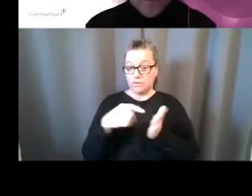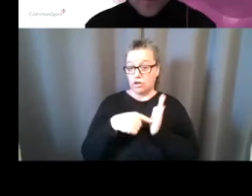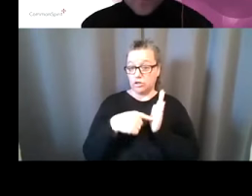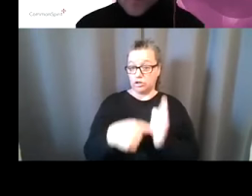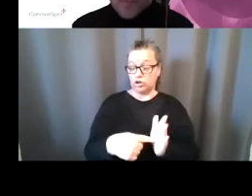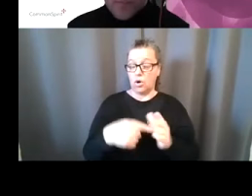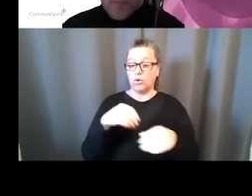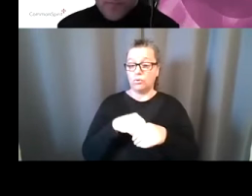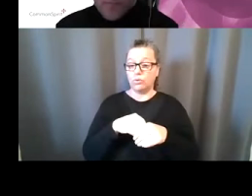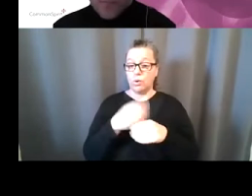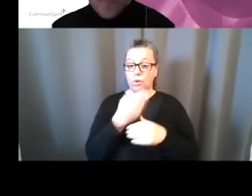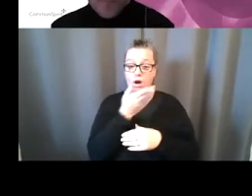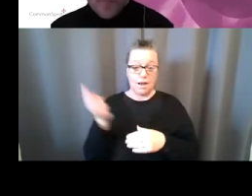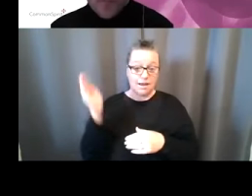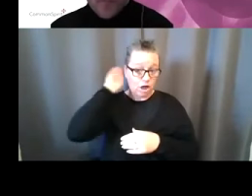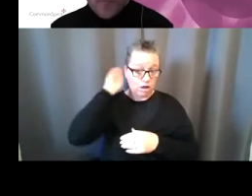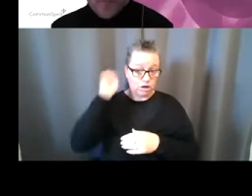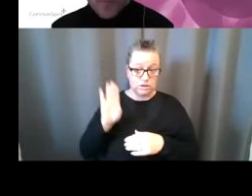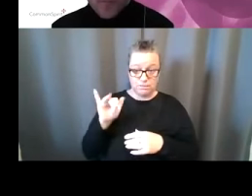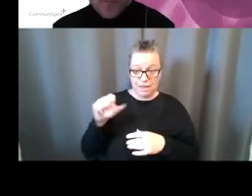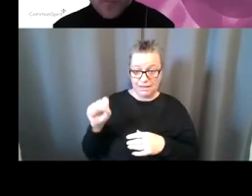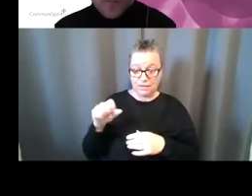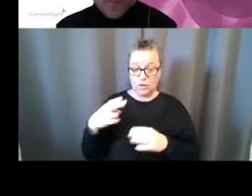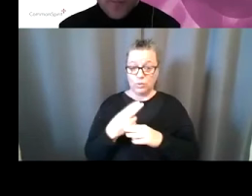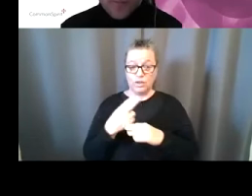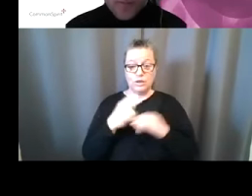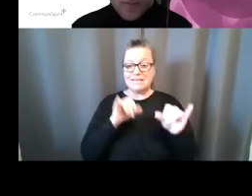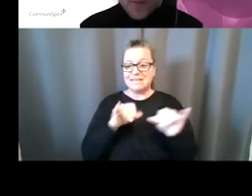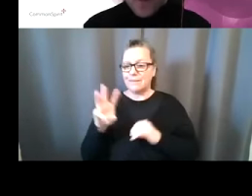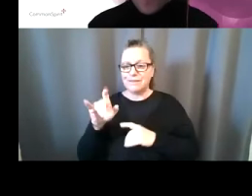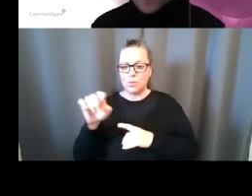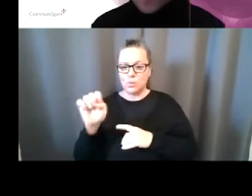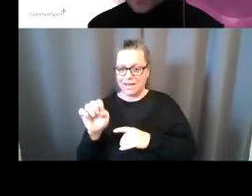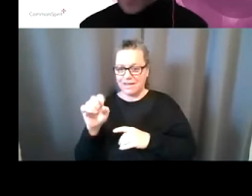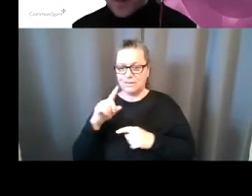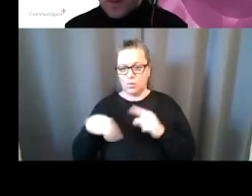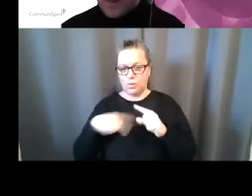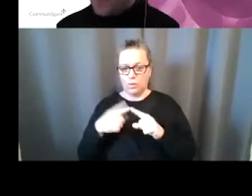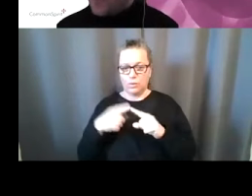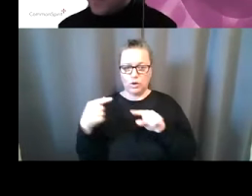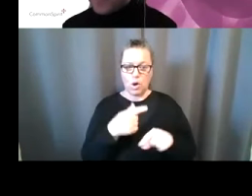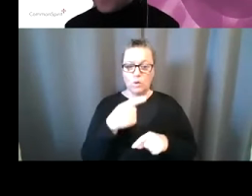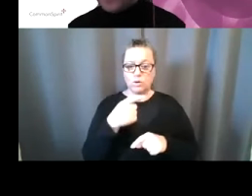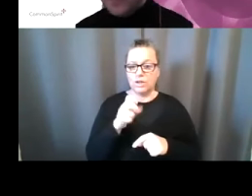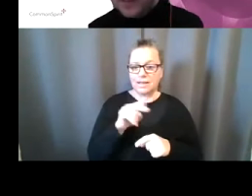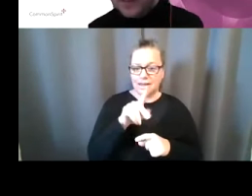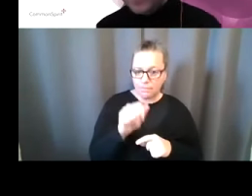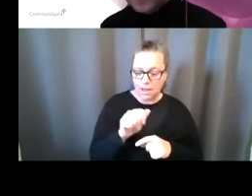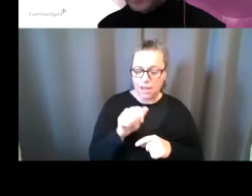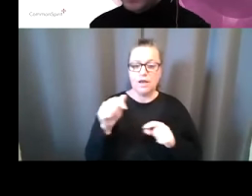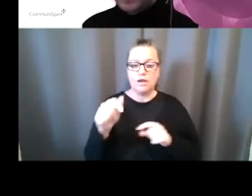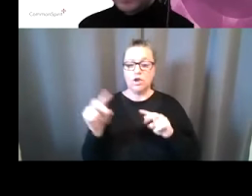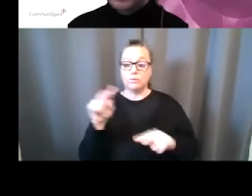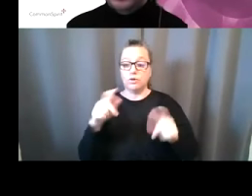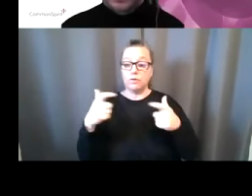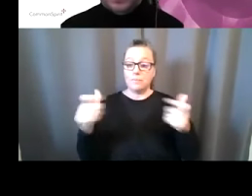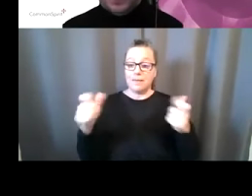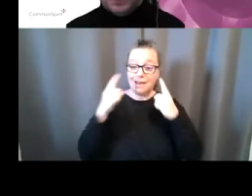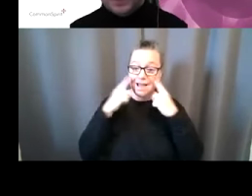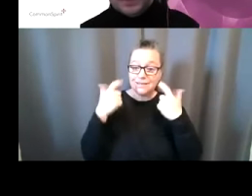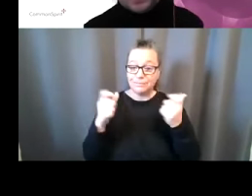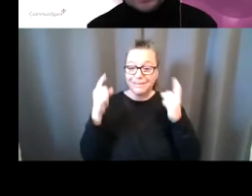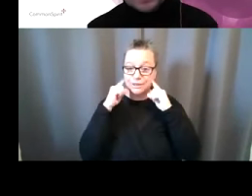unconscious biases. We use it just like the good old-fashioned waist wheel, where you go out to the gemba, you observe with big eyes, big ears, and a